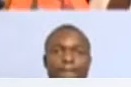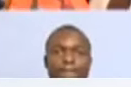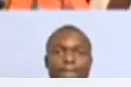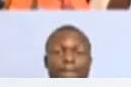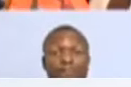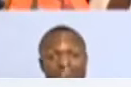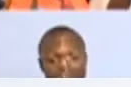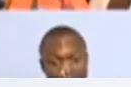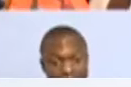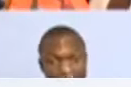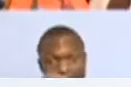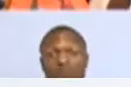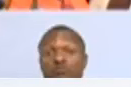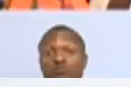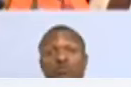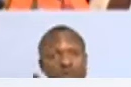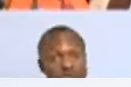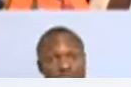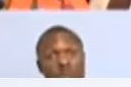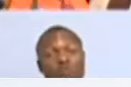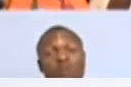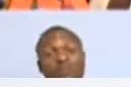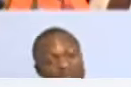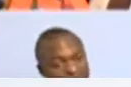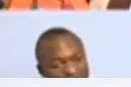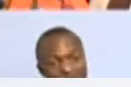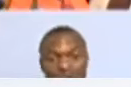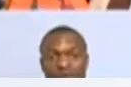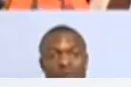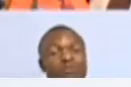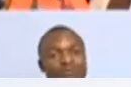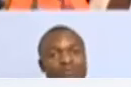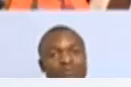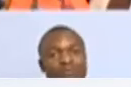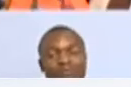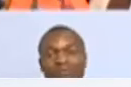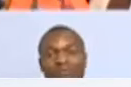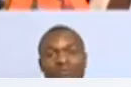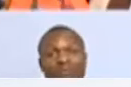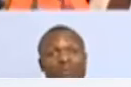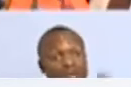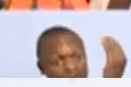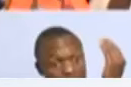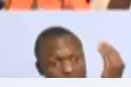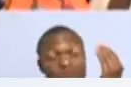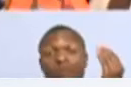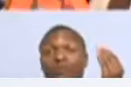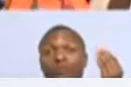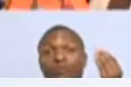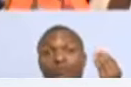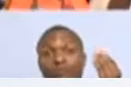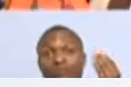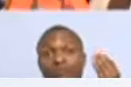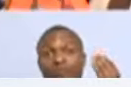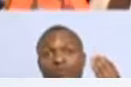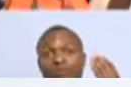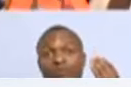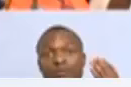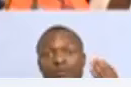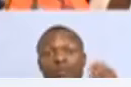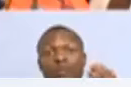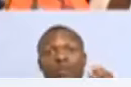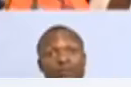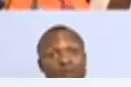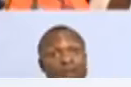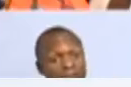Madam Speaker, I don't want to belabor this point. I'm a cattleman. We enhance the crimes against thefts. People